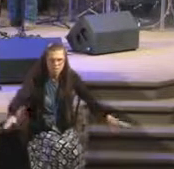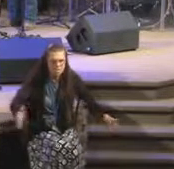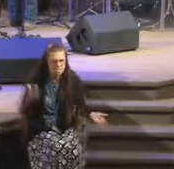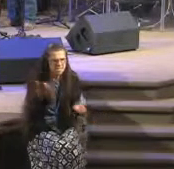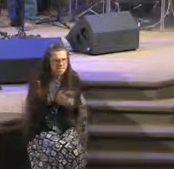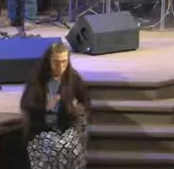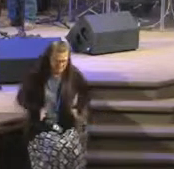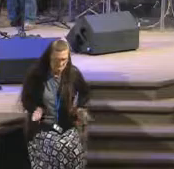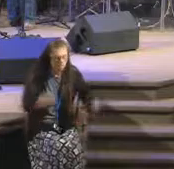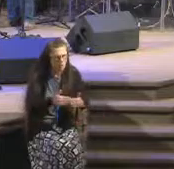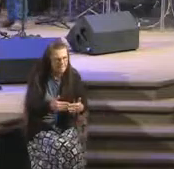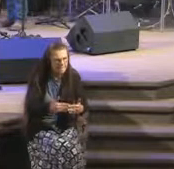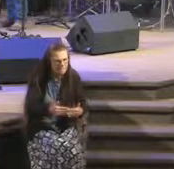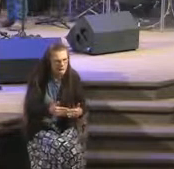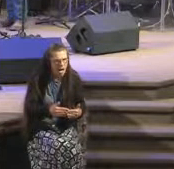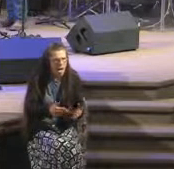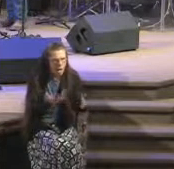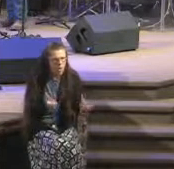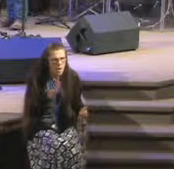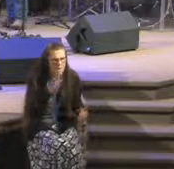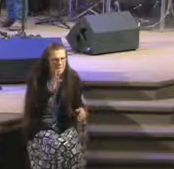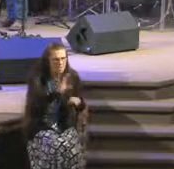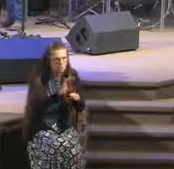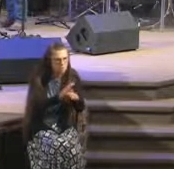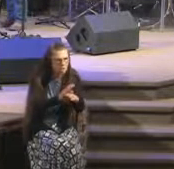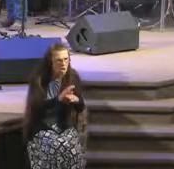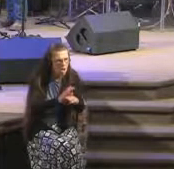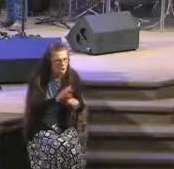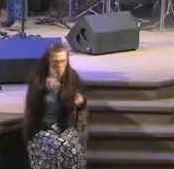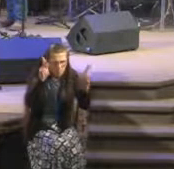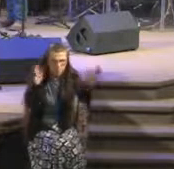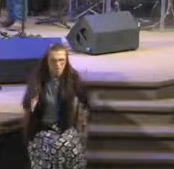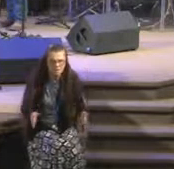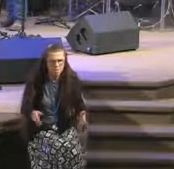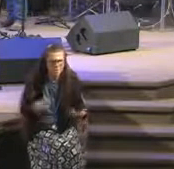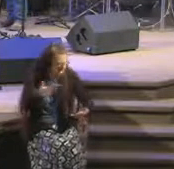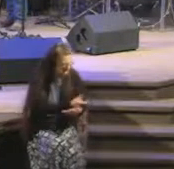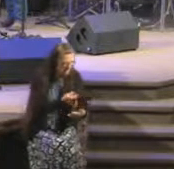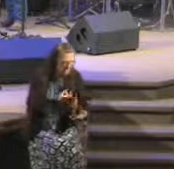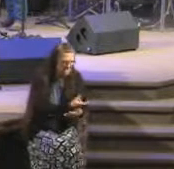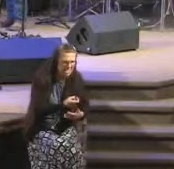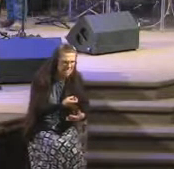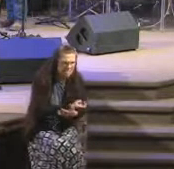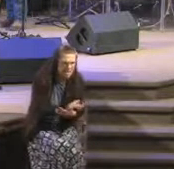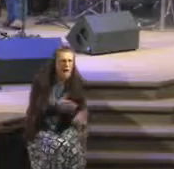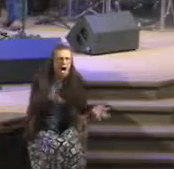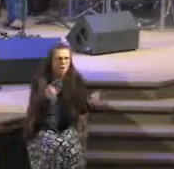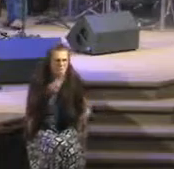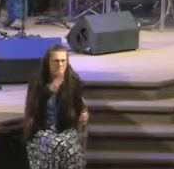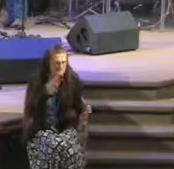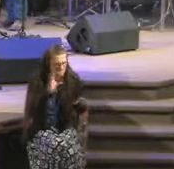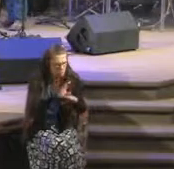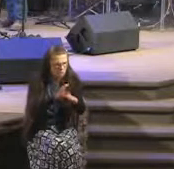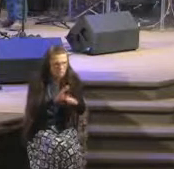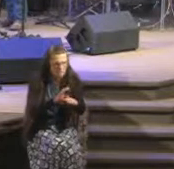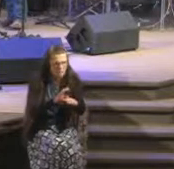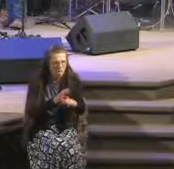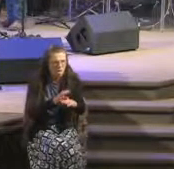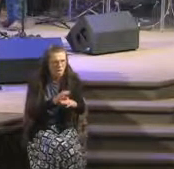getting pregnant. I want to be a church where people quit being addicted. I want to be a church where